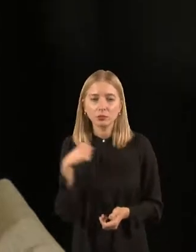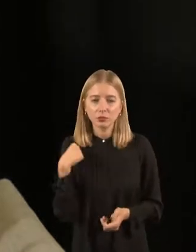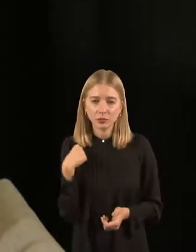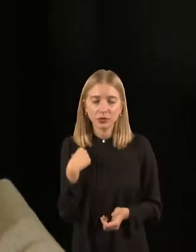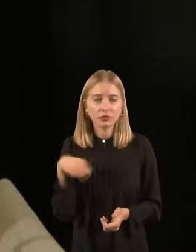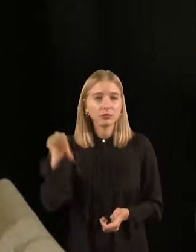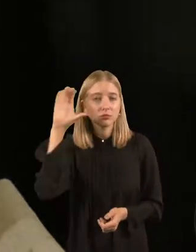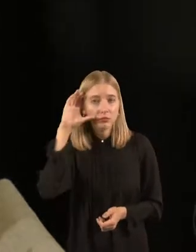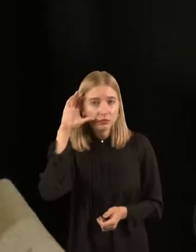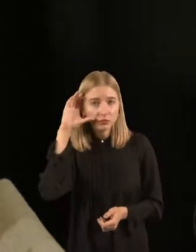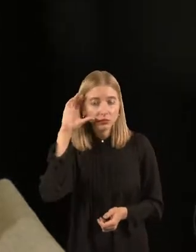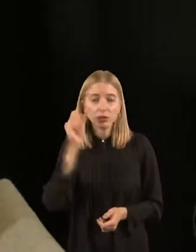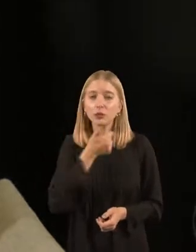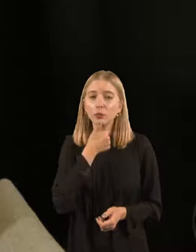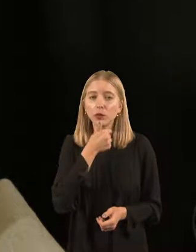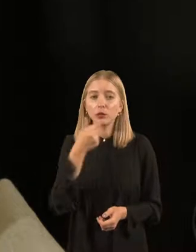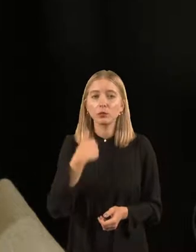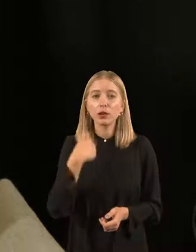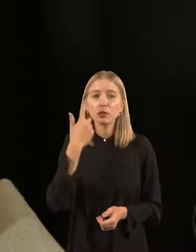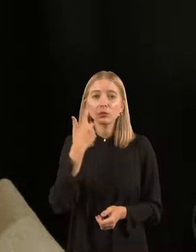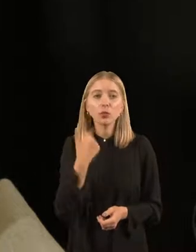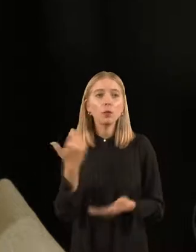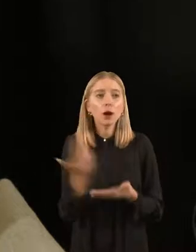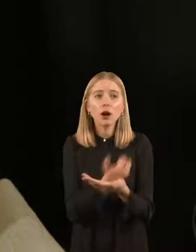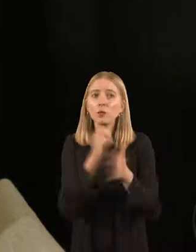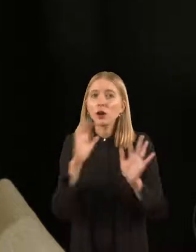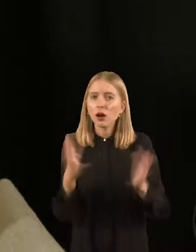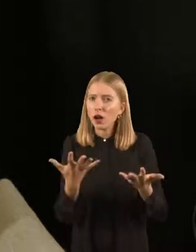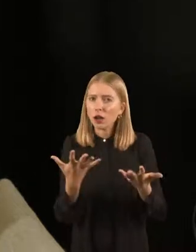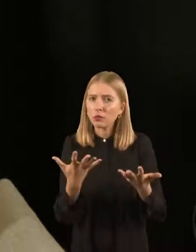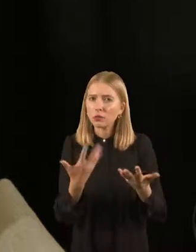Well, I sometimes